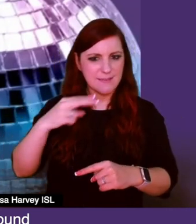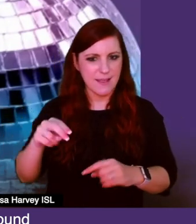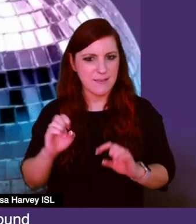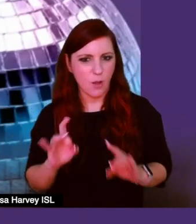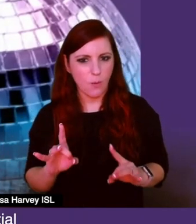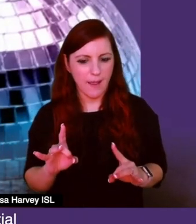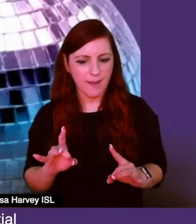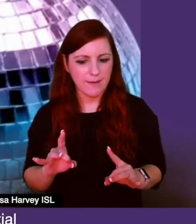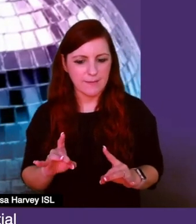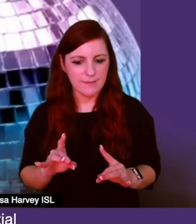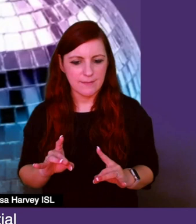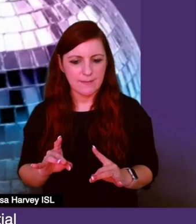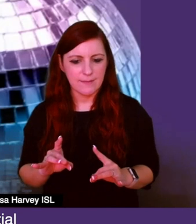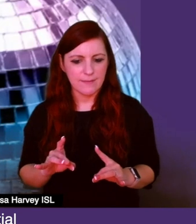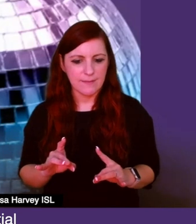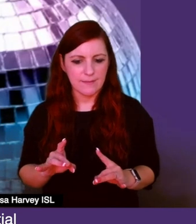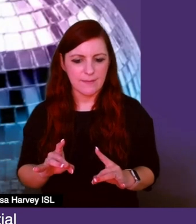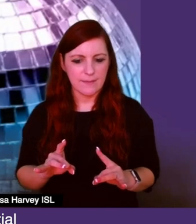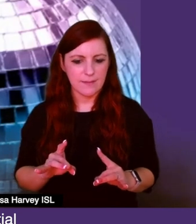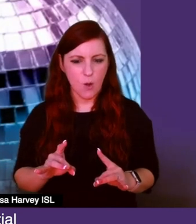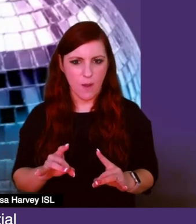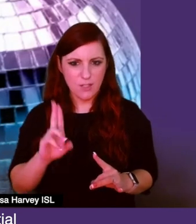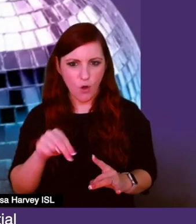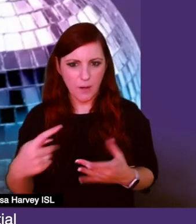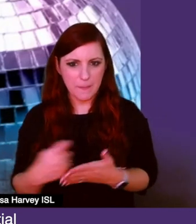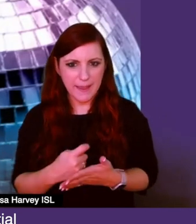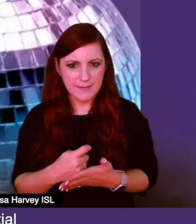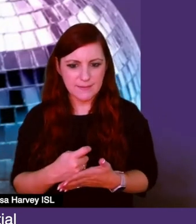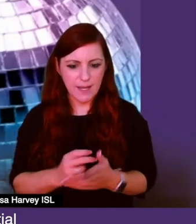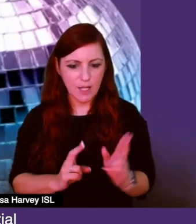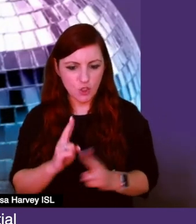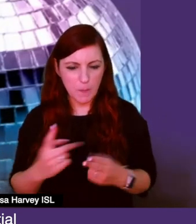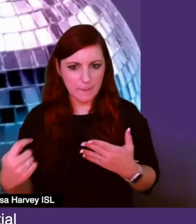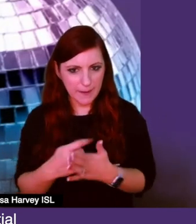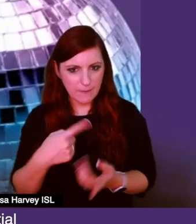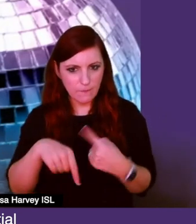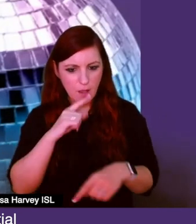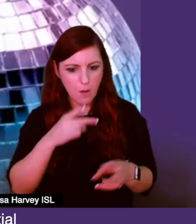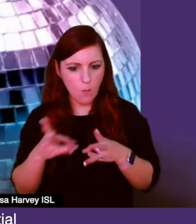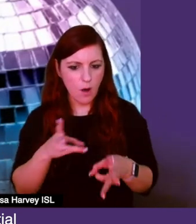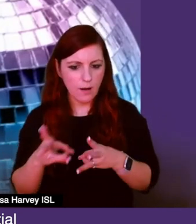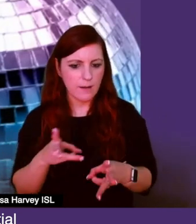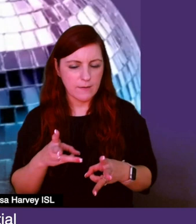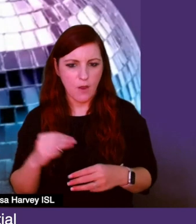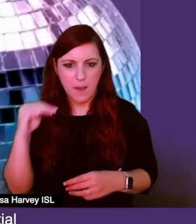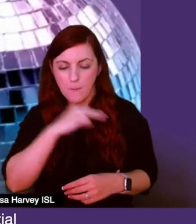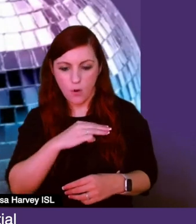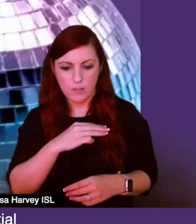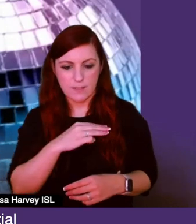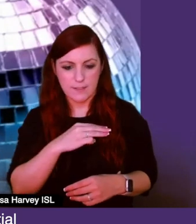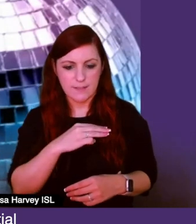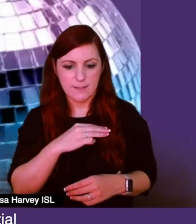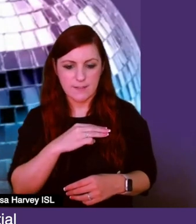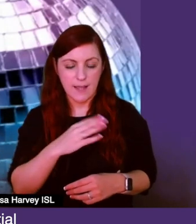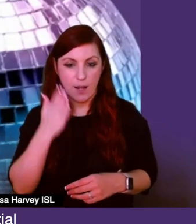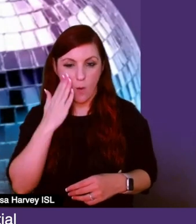okay. So it's not, and being paid for our expertise and is essential. And